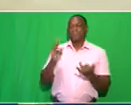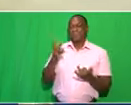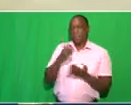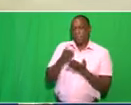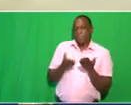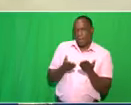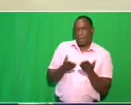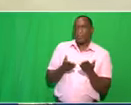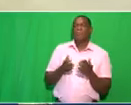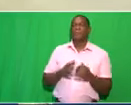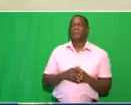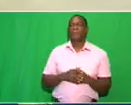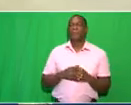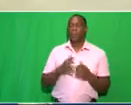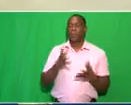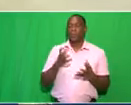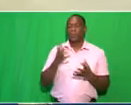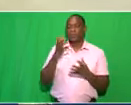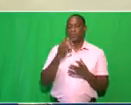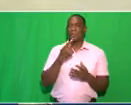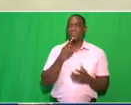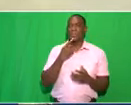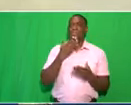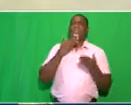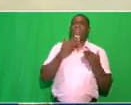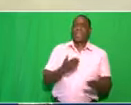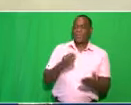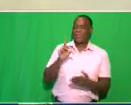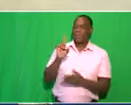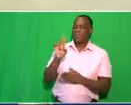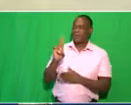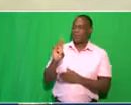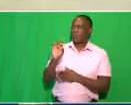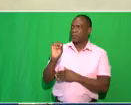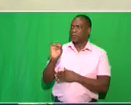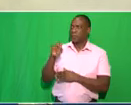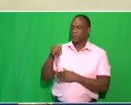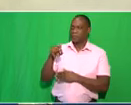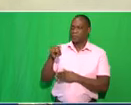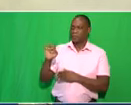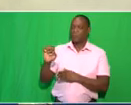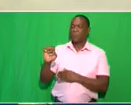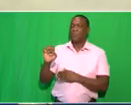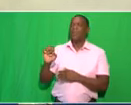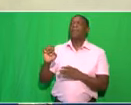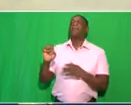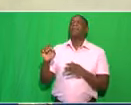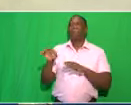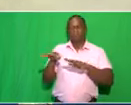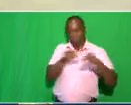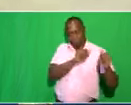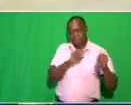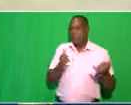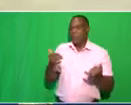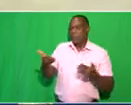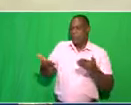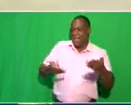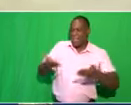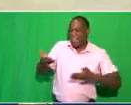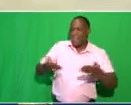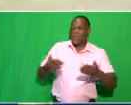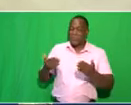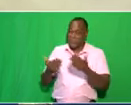we want to say thank you to Dr. Spence, who would have left the panel, and we would like now to welcome an addition